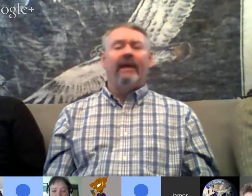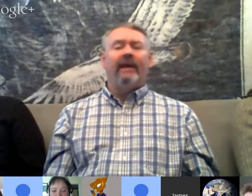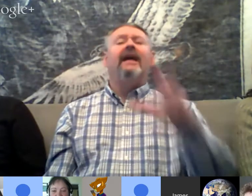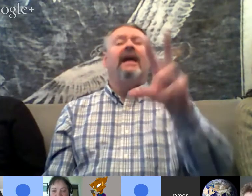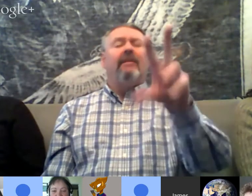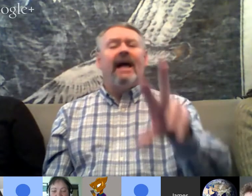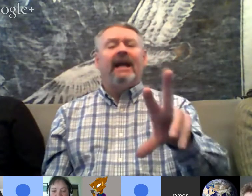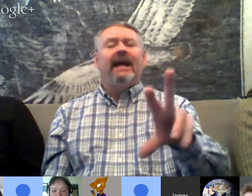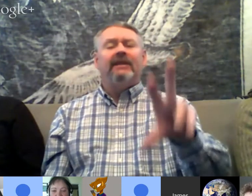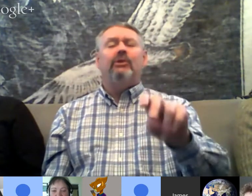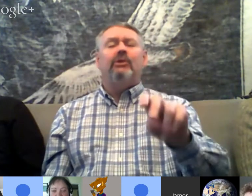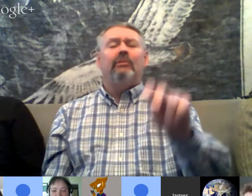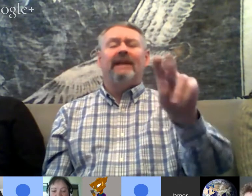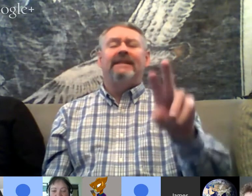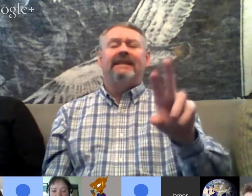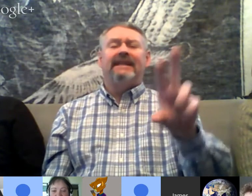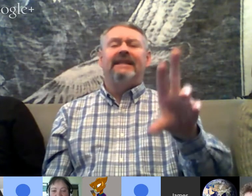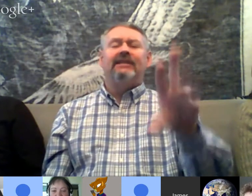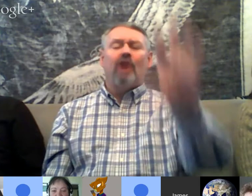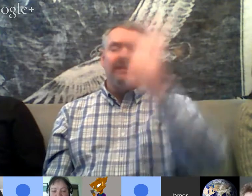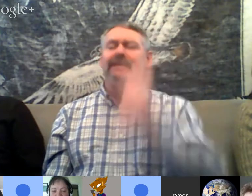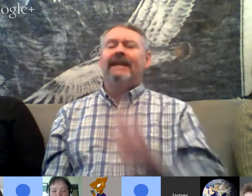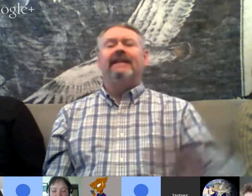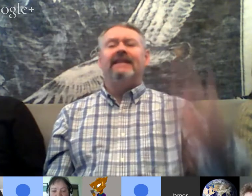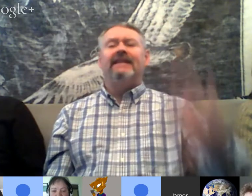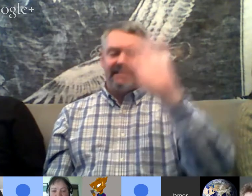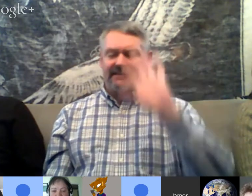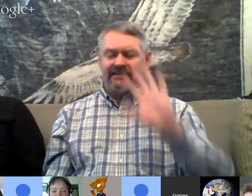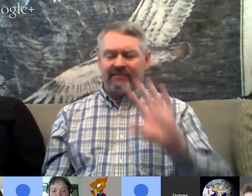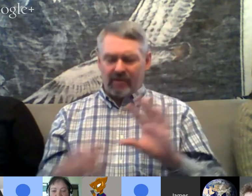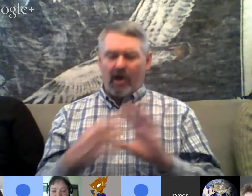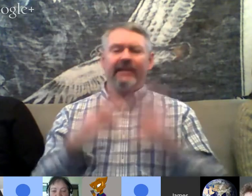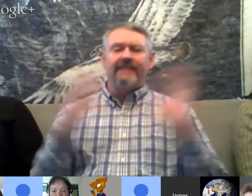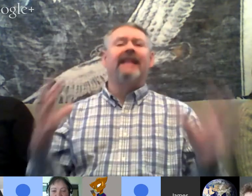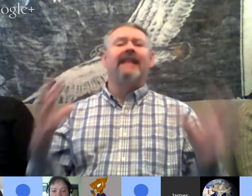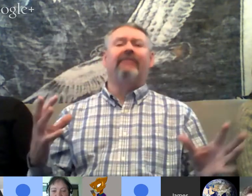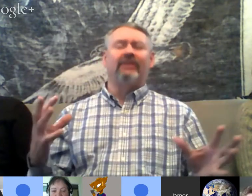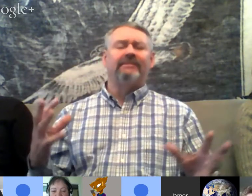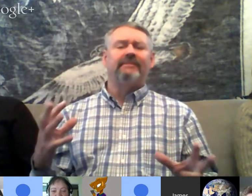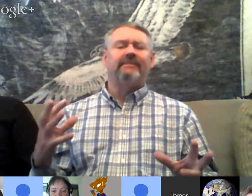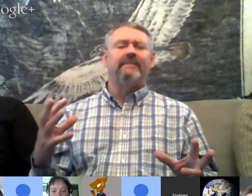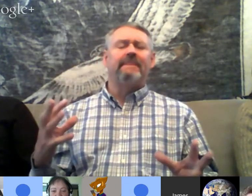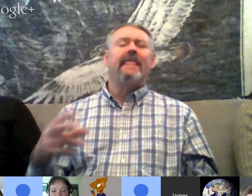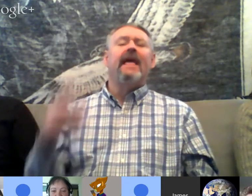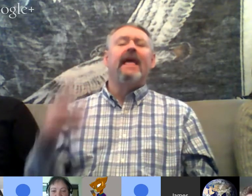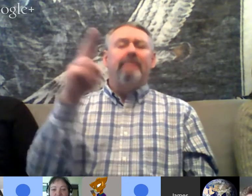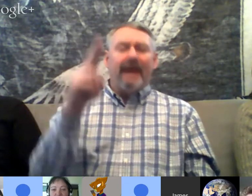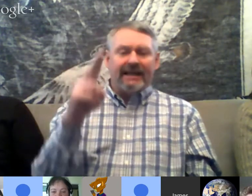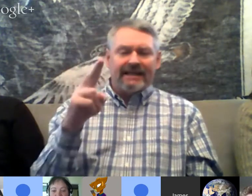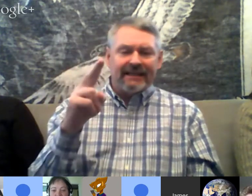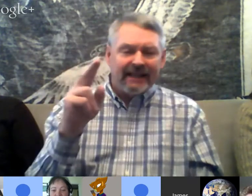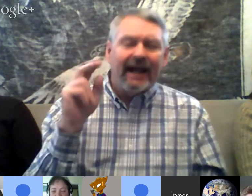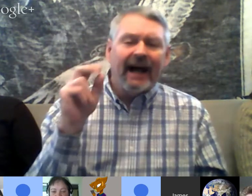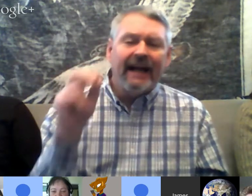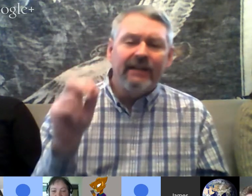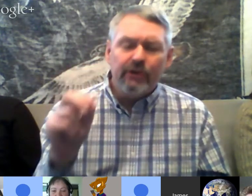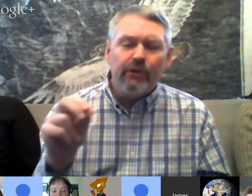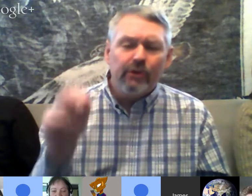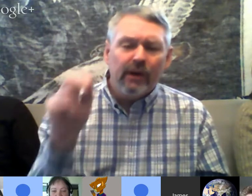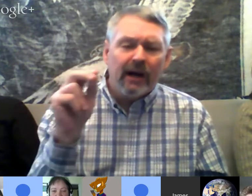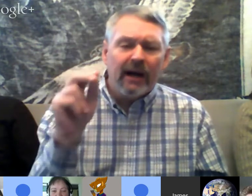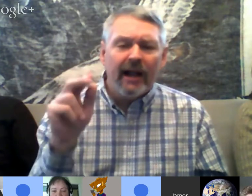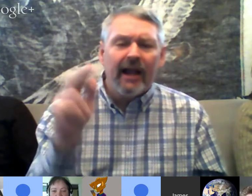channel with, and I do, but not in this, on this level. But I